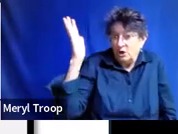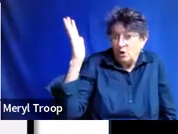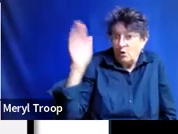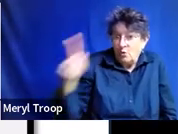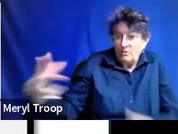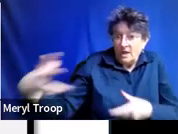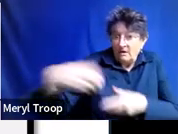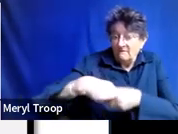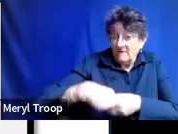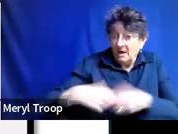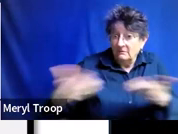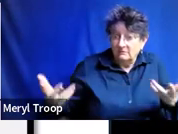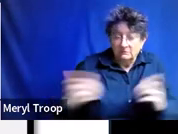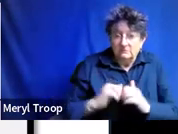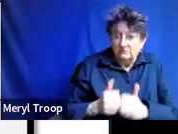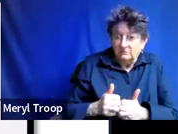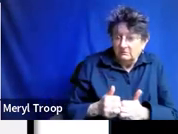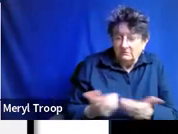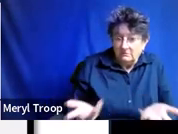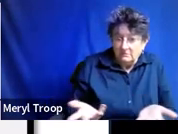involved.